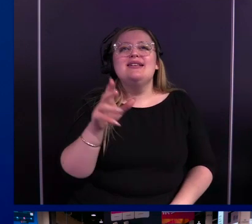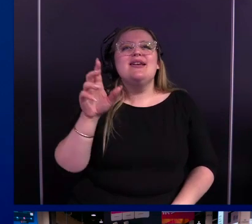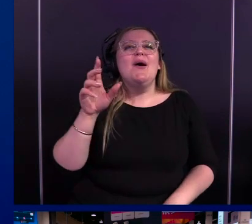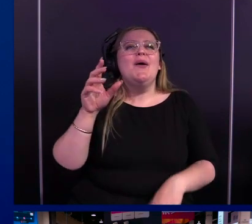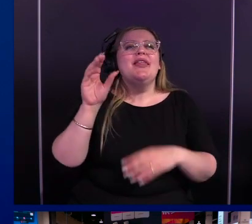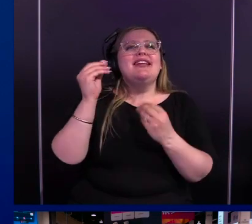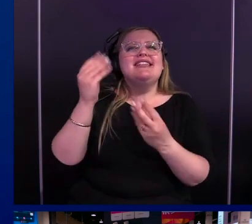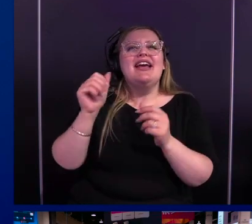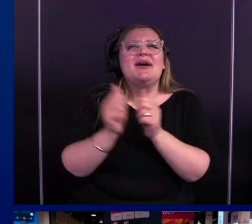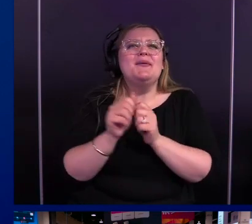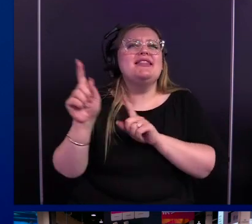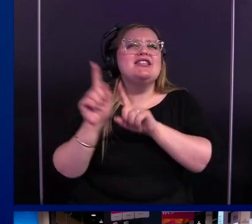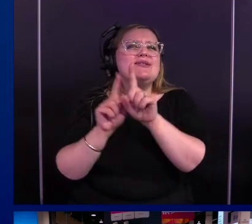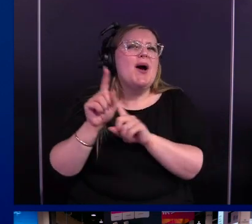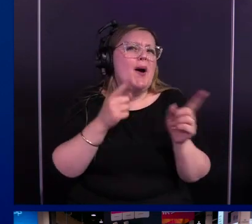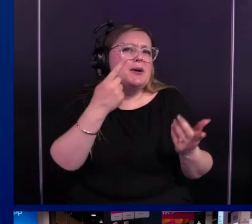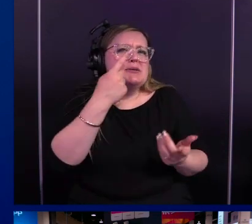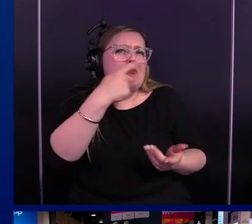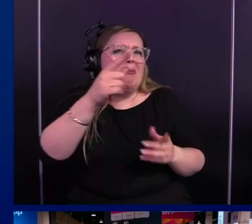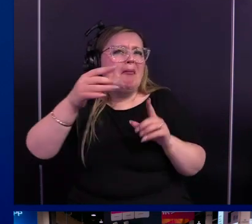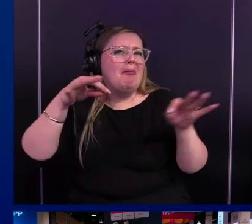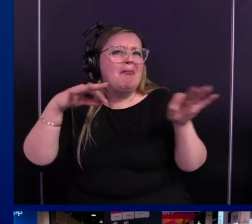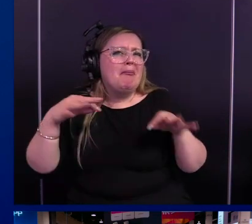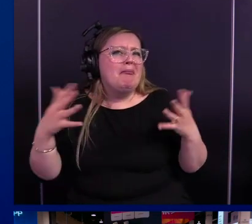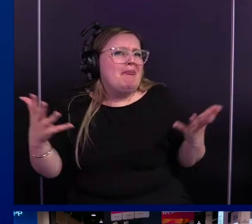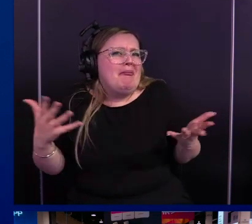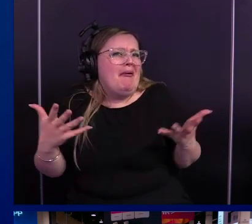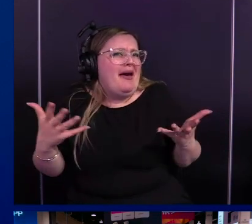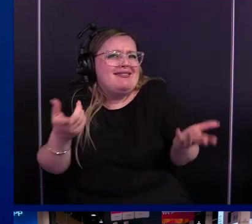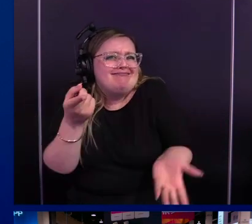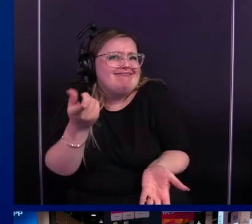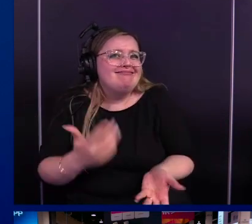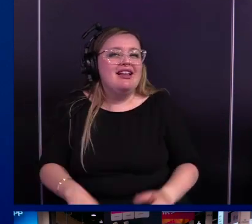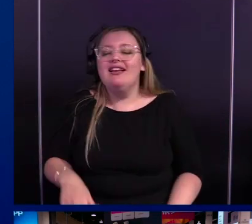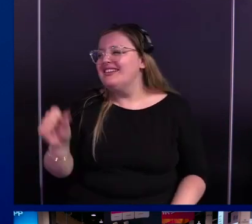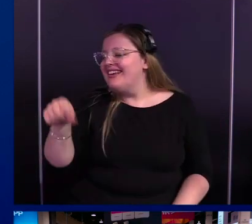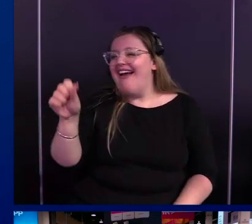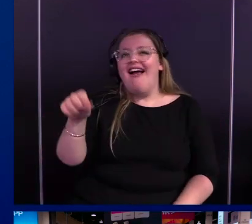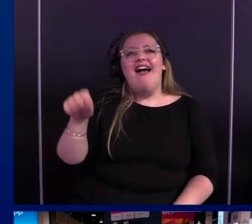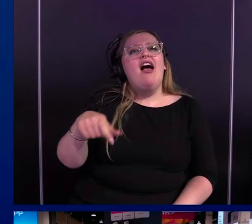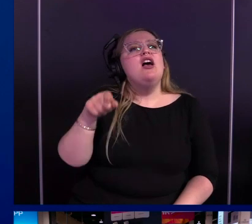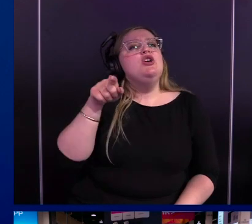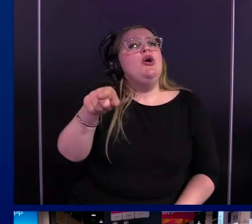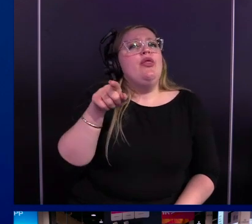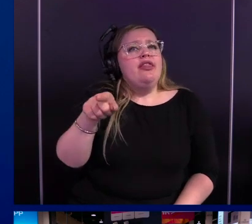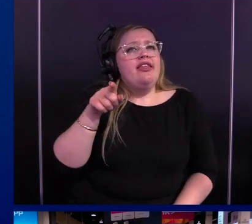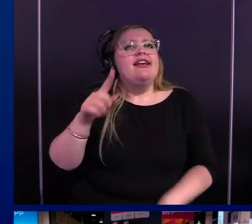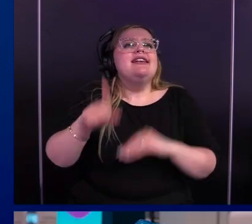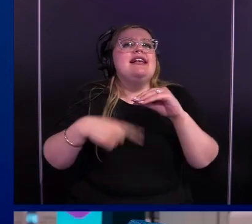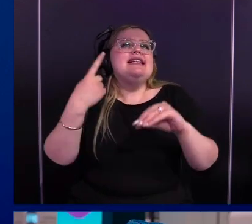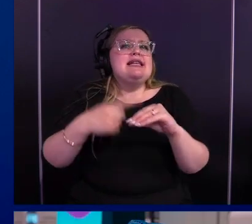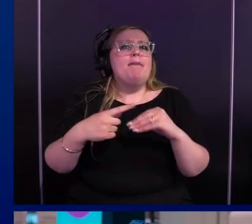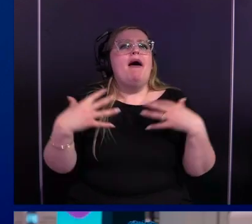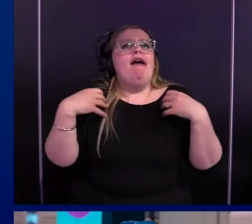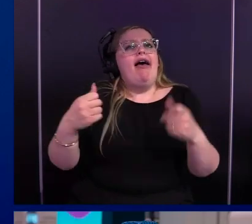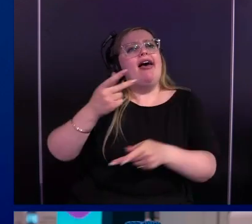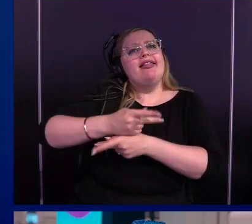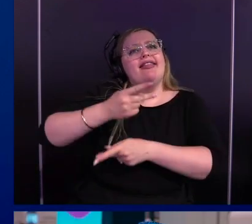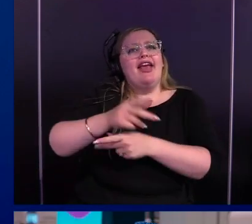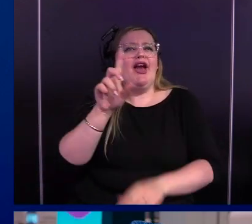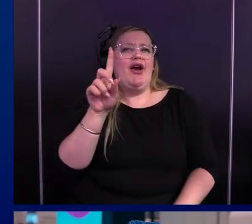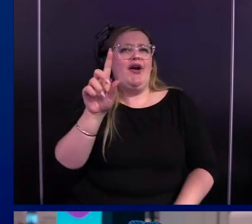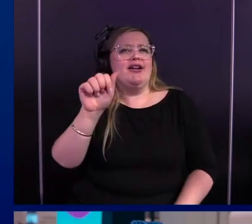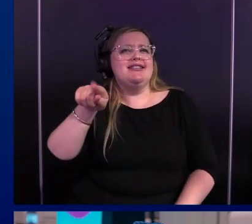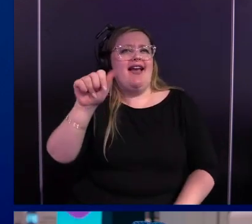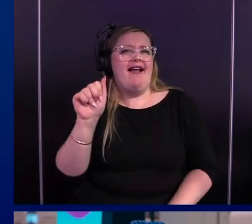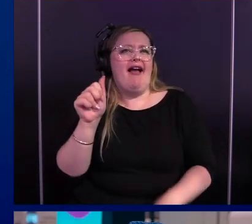walk us through what this one is about? Yeah, absolutely. So in this one, what we've got is, this is about healthcare data management. And so one of